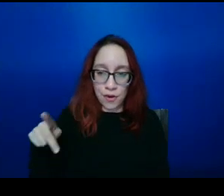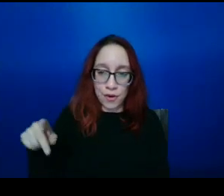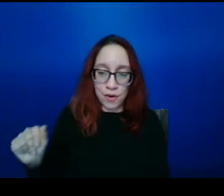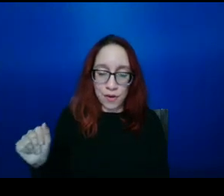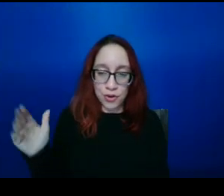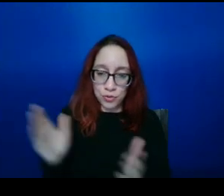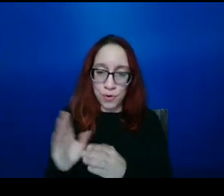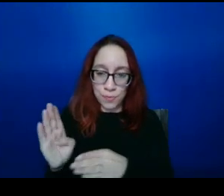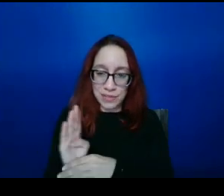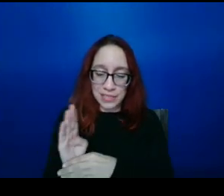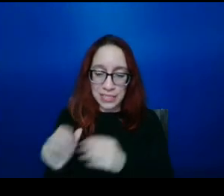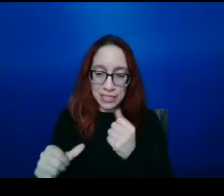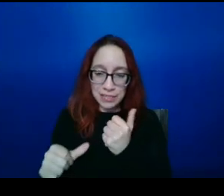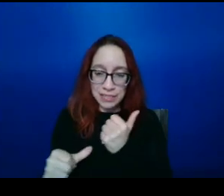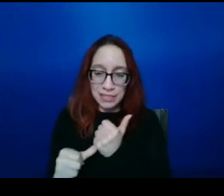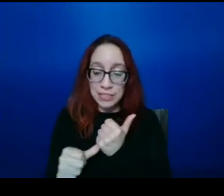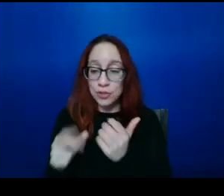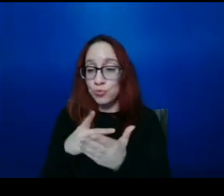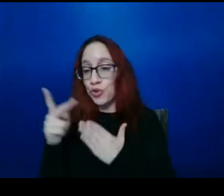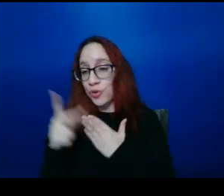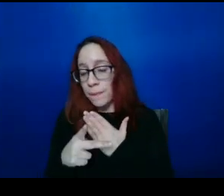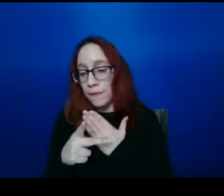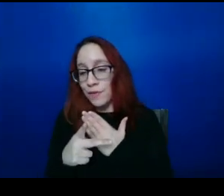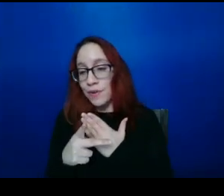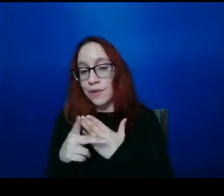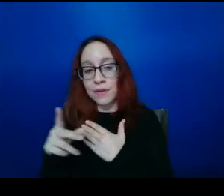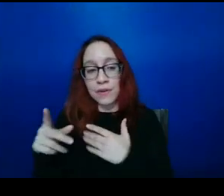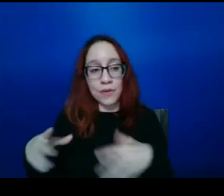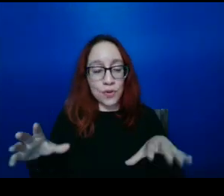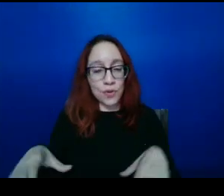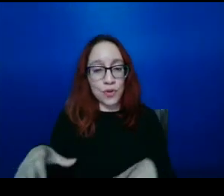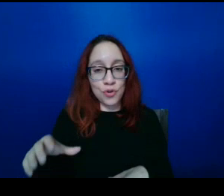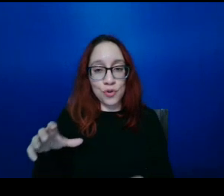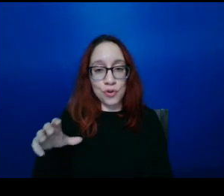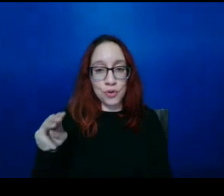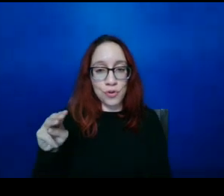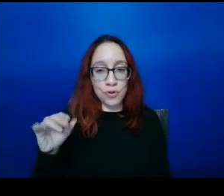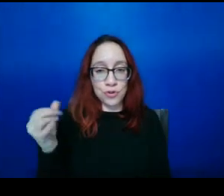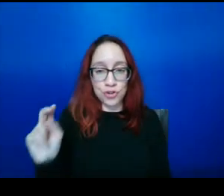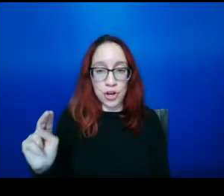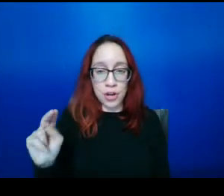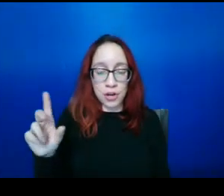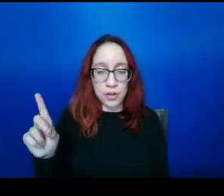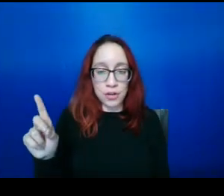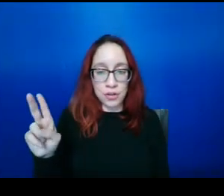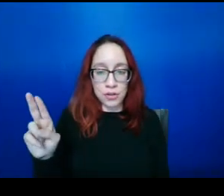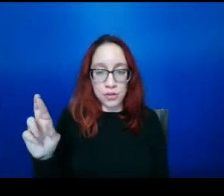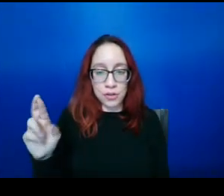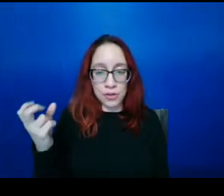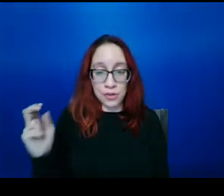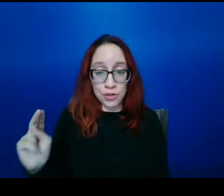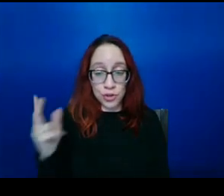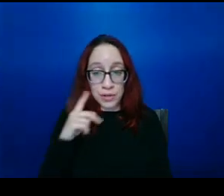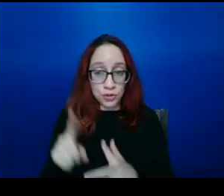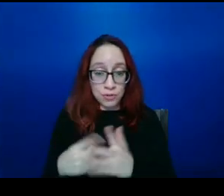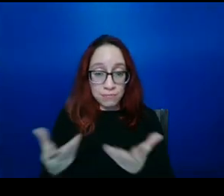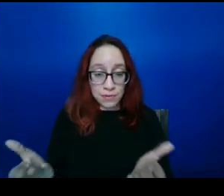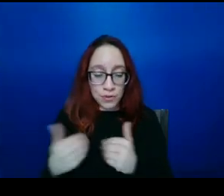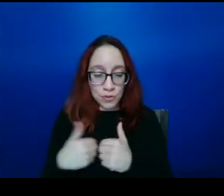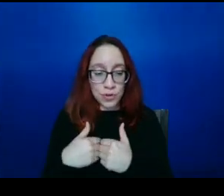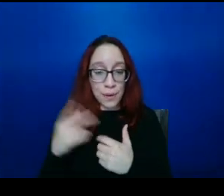Small Business Assistance Grant Program. At the podium, we have Mr. John Durgan, Mr. Durgan, would you like to introduce this item? And I believe